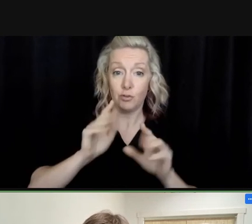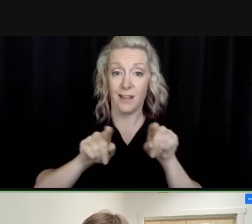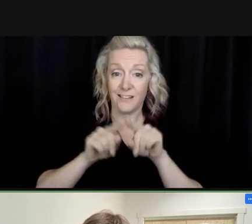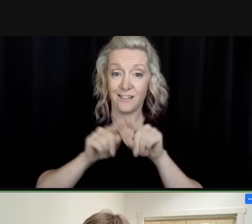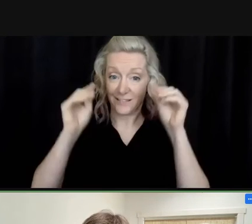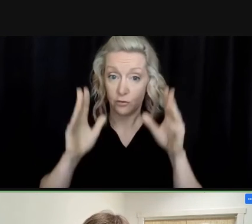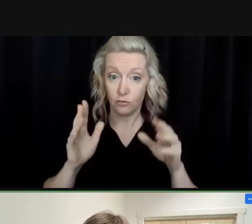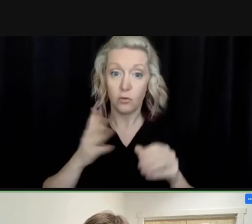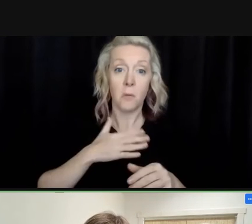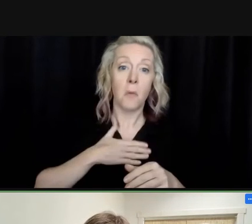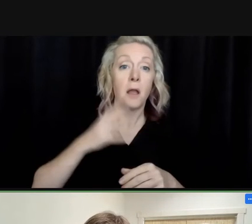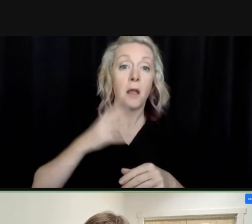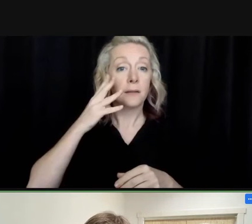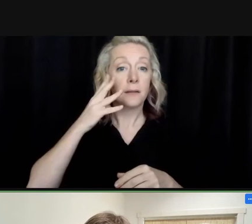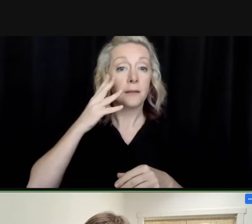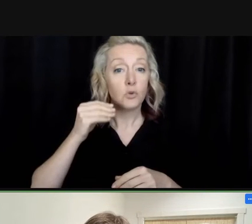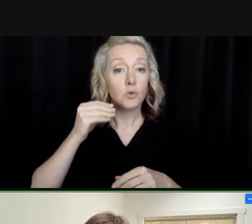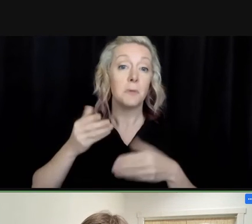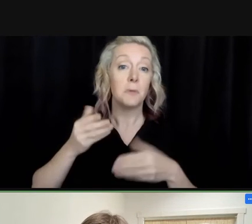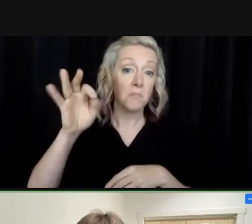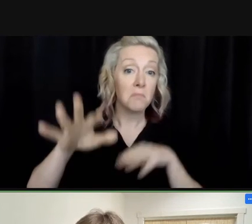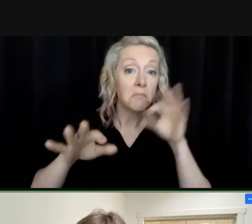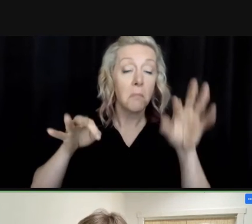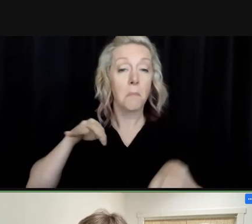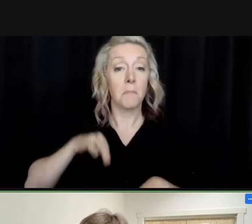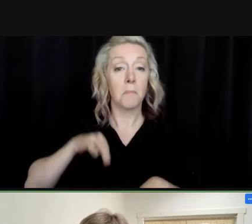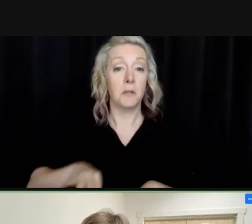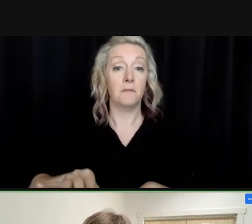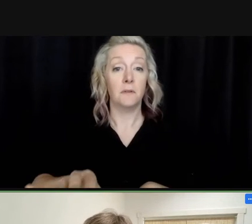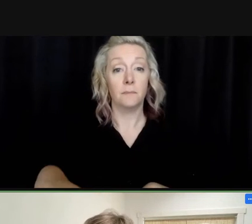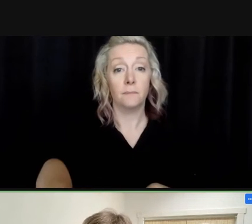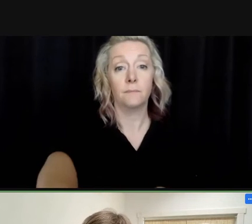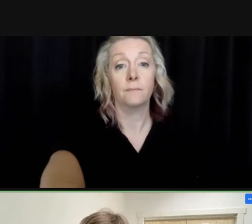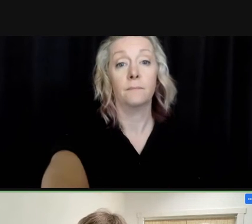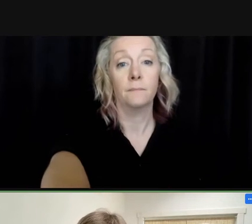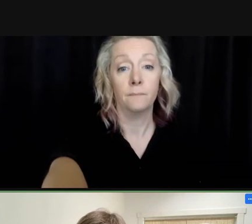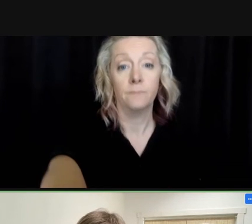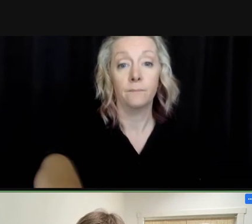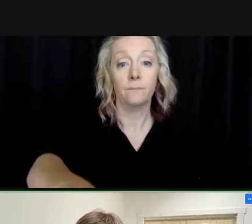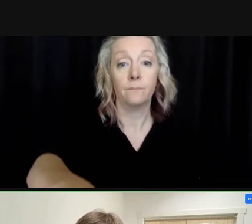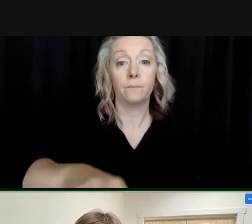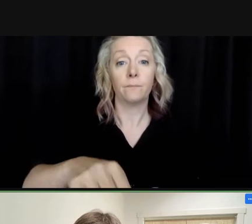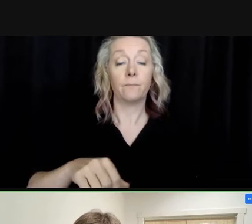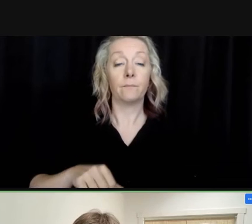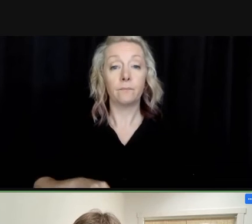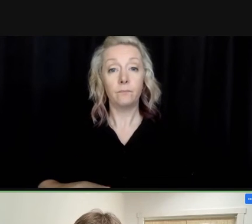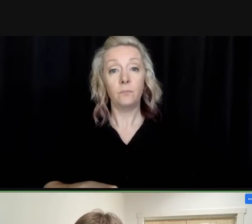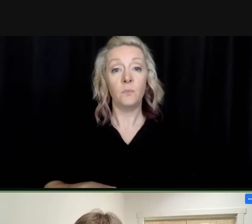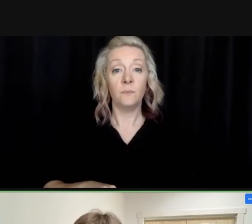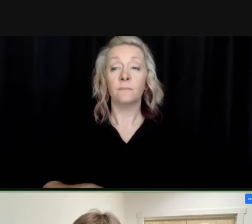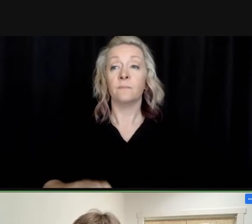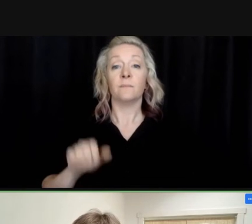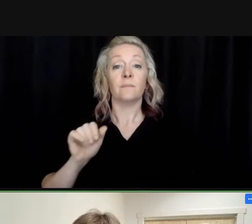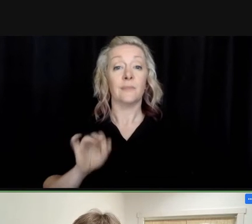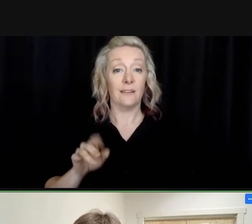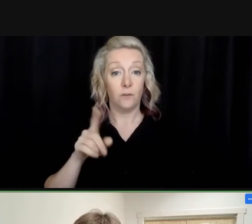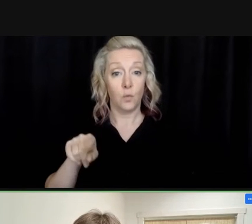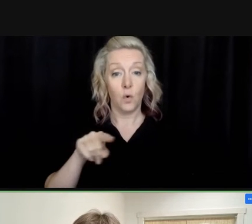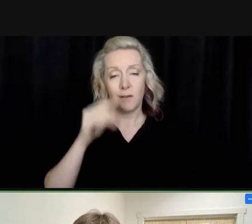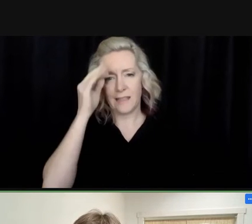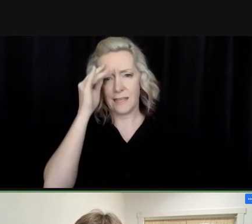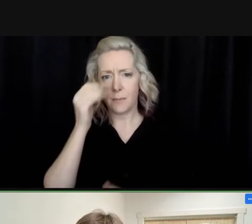that I think will be helpful if you're considering the idea of two different diagnoses or